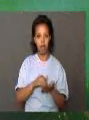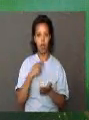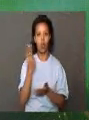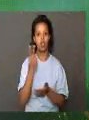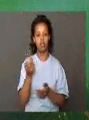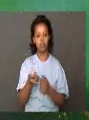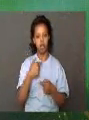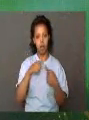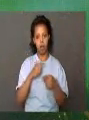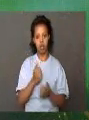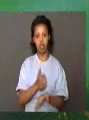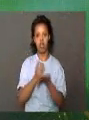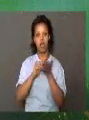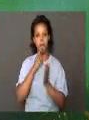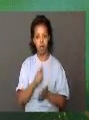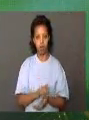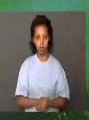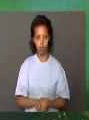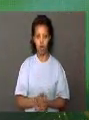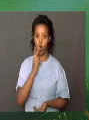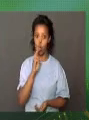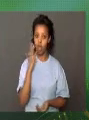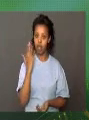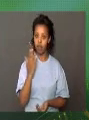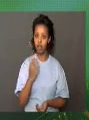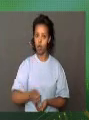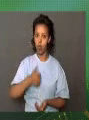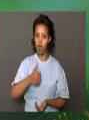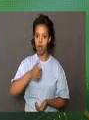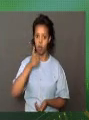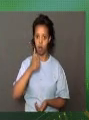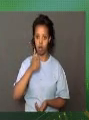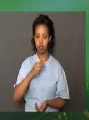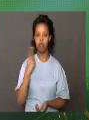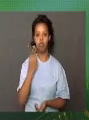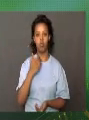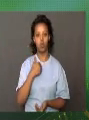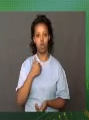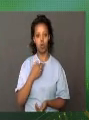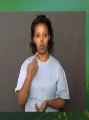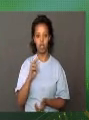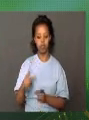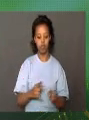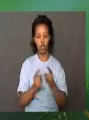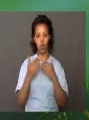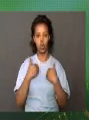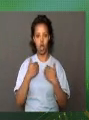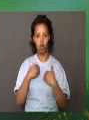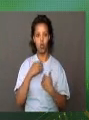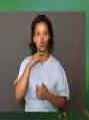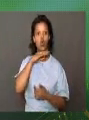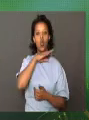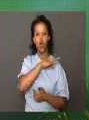There are two main methods of using microorganisms to manage